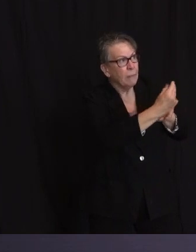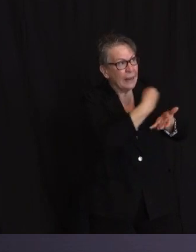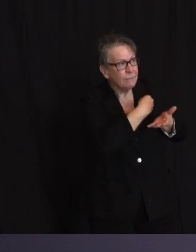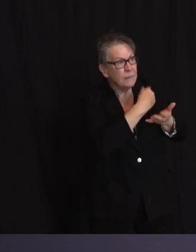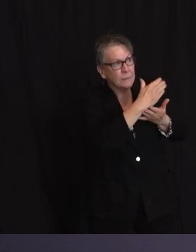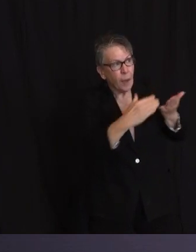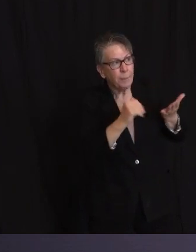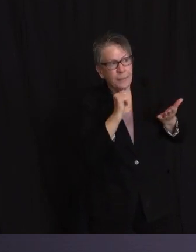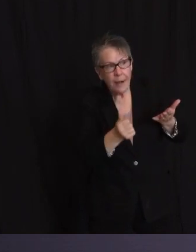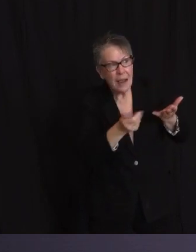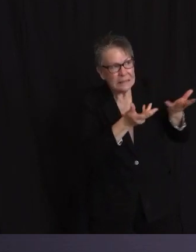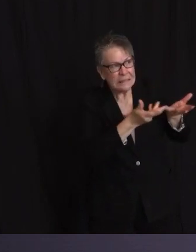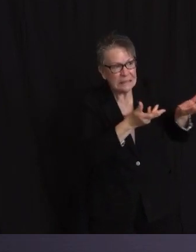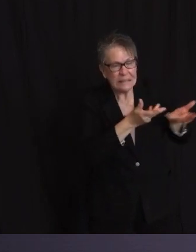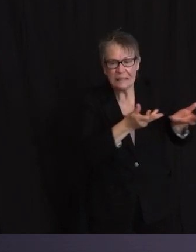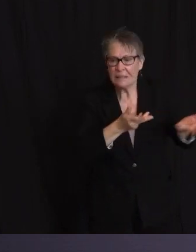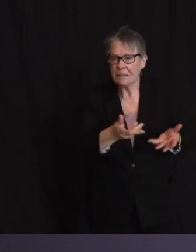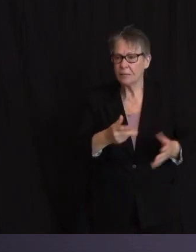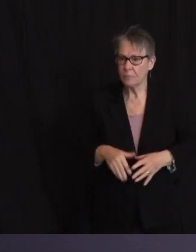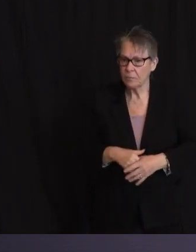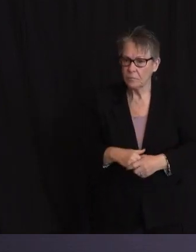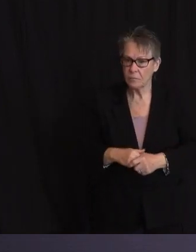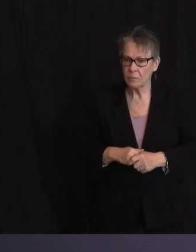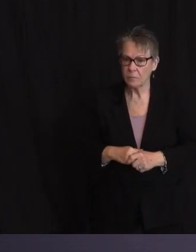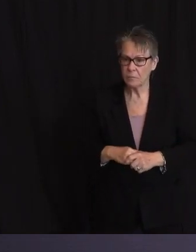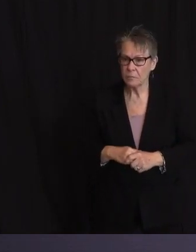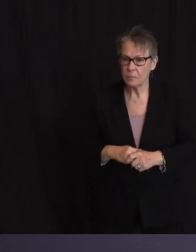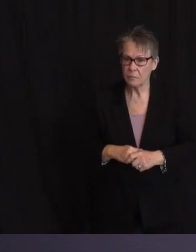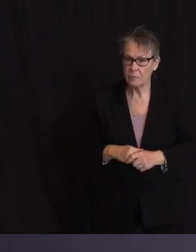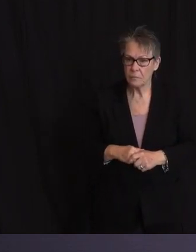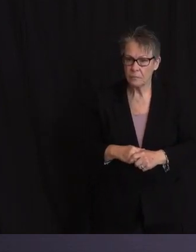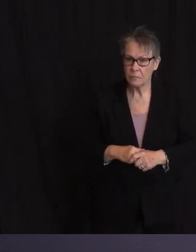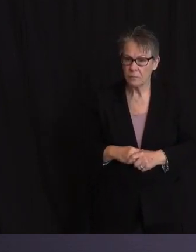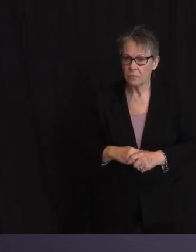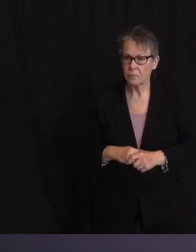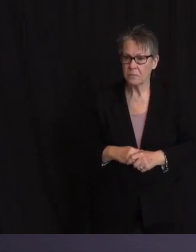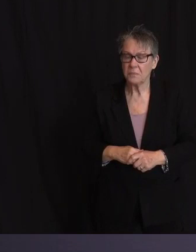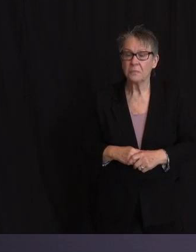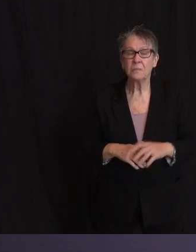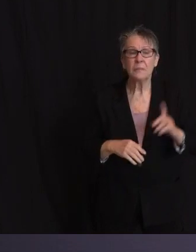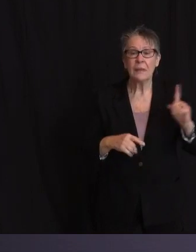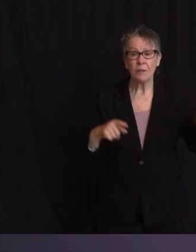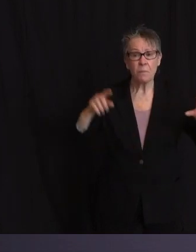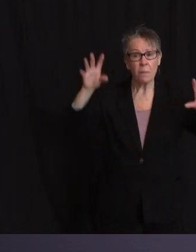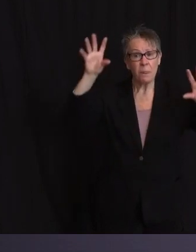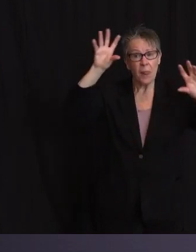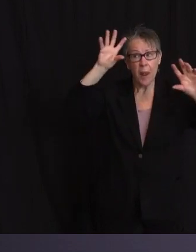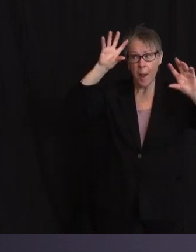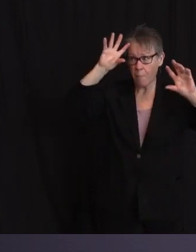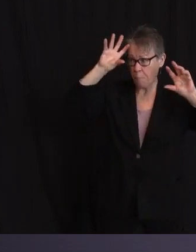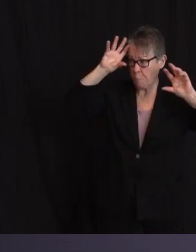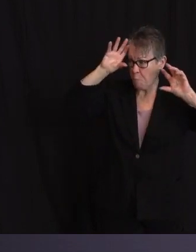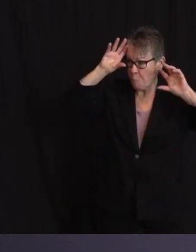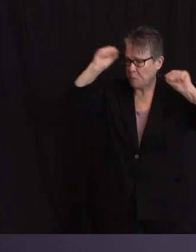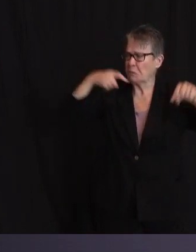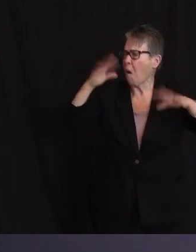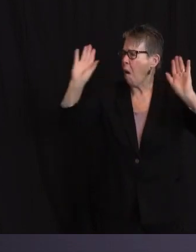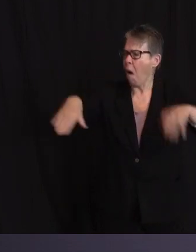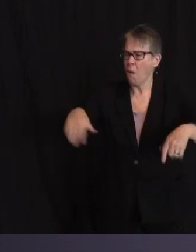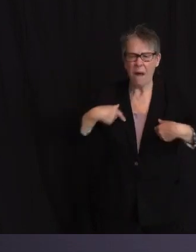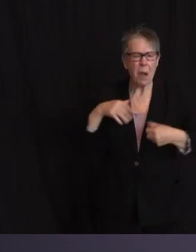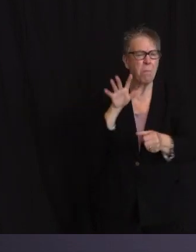testing. There is not, as far as we could tell, plenty to go around. And we've turned over every stone we can find here. We